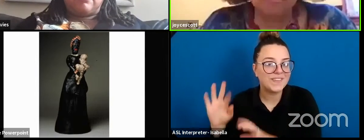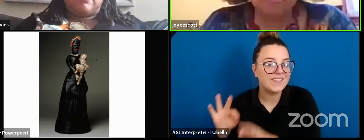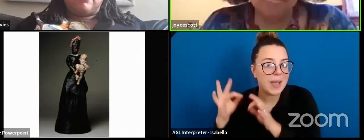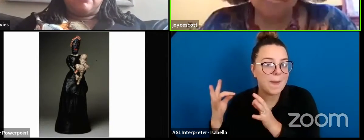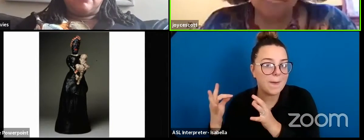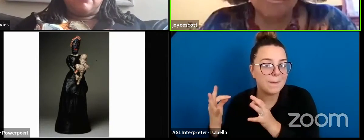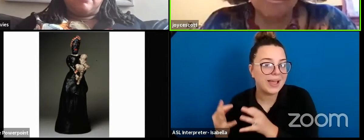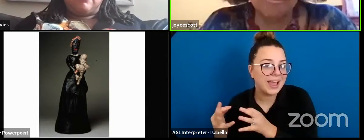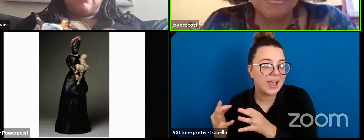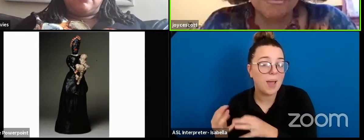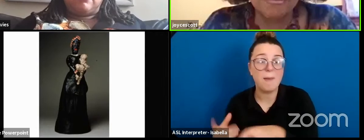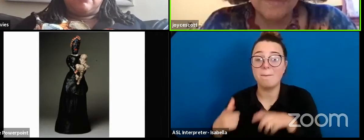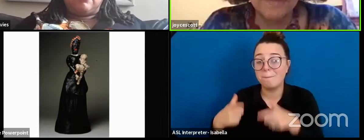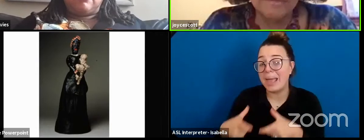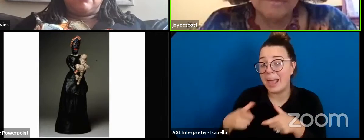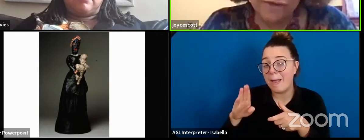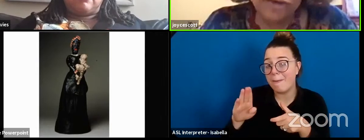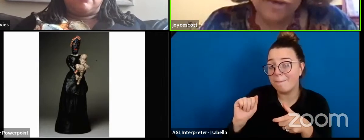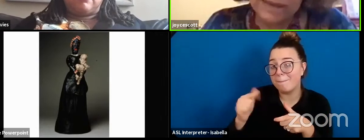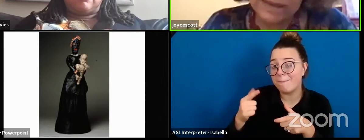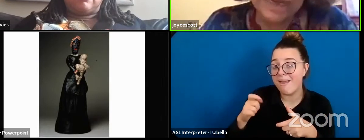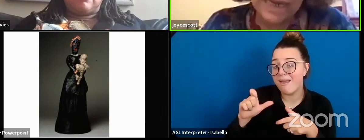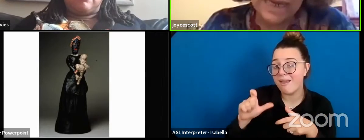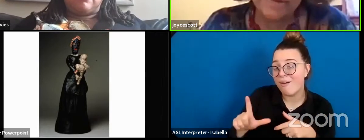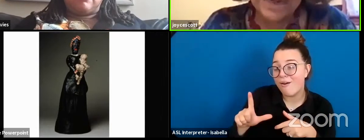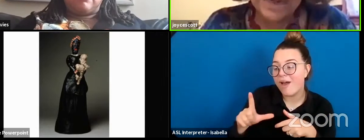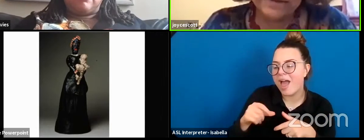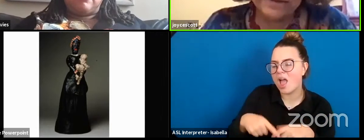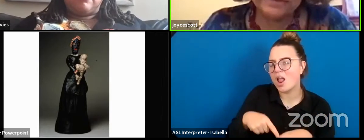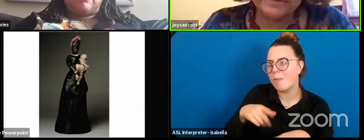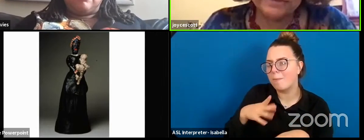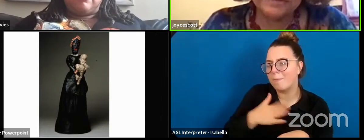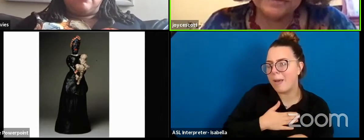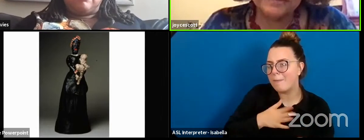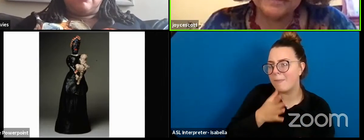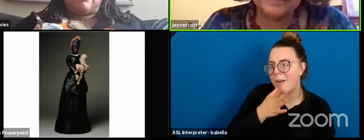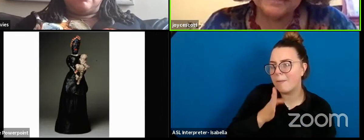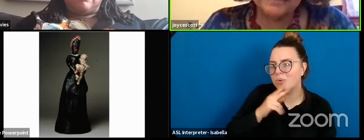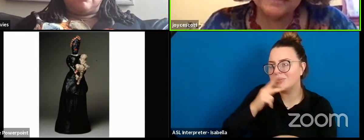bagel. And she'd take care of that kid.